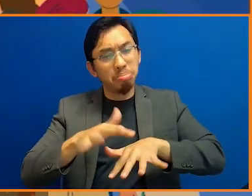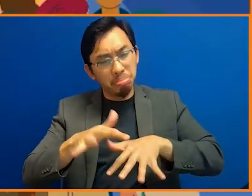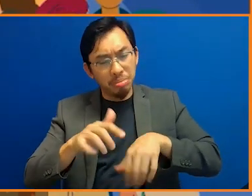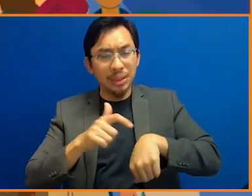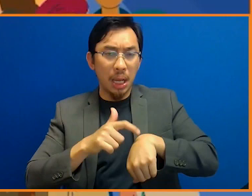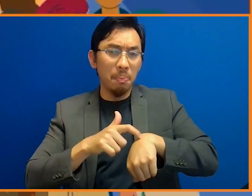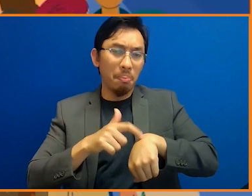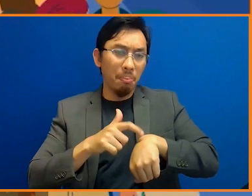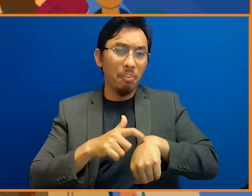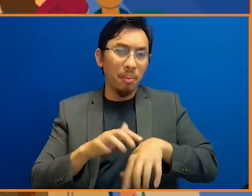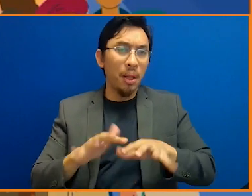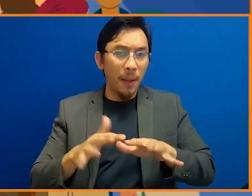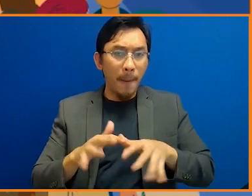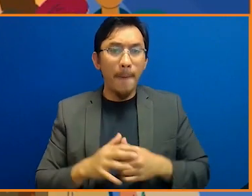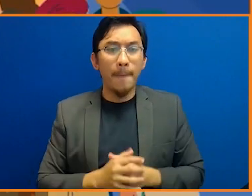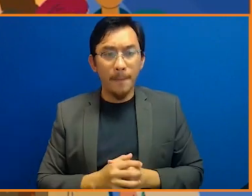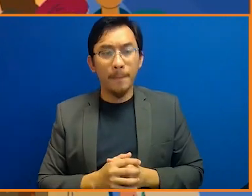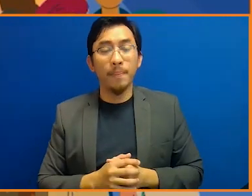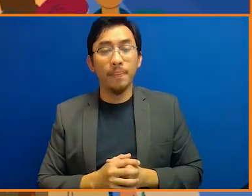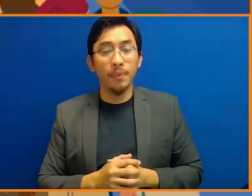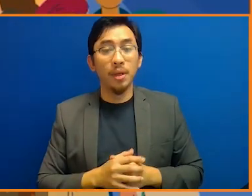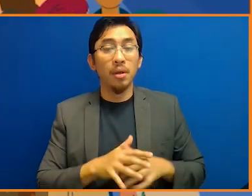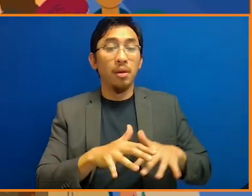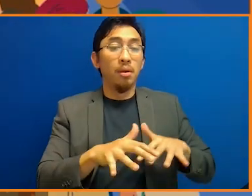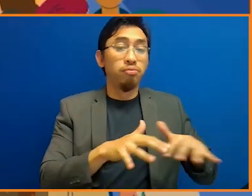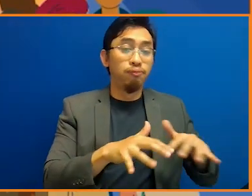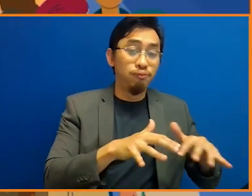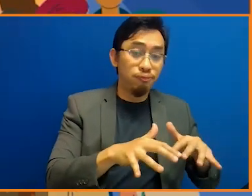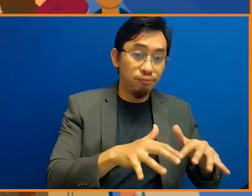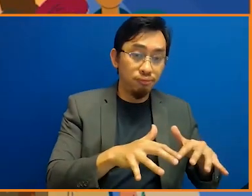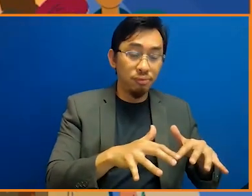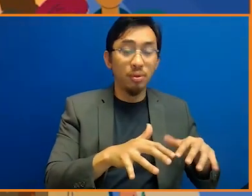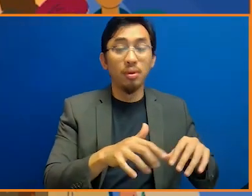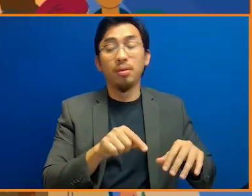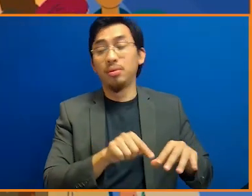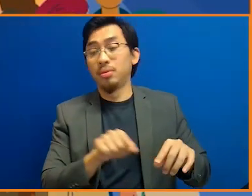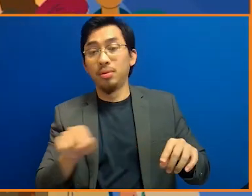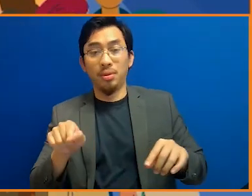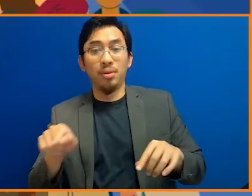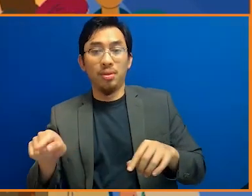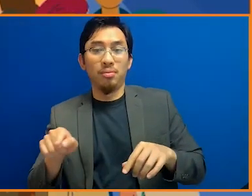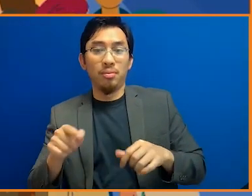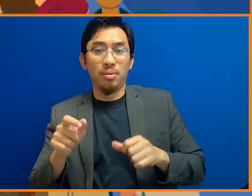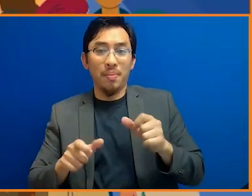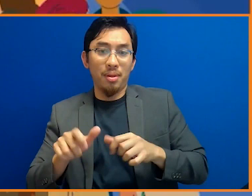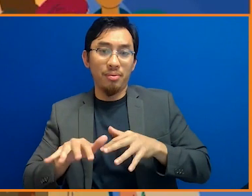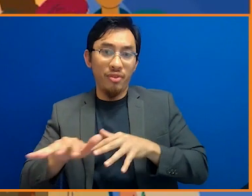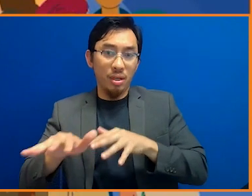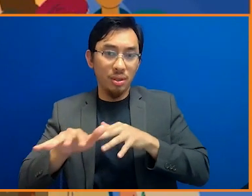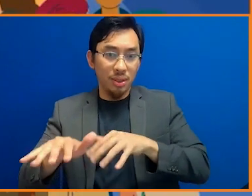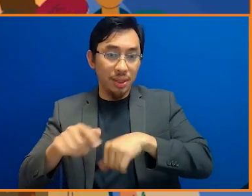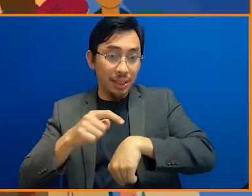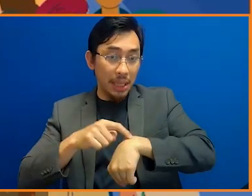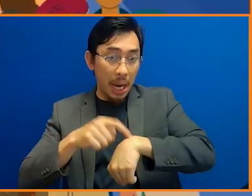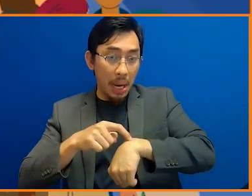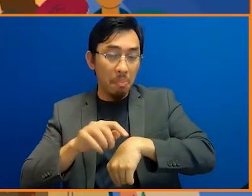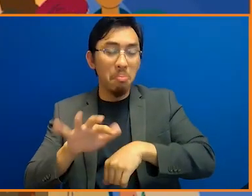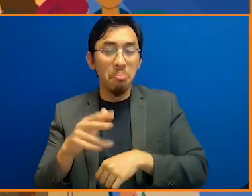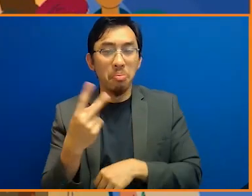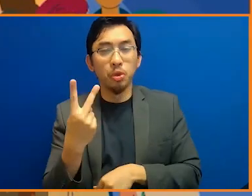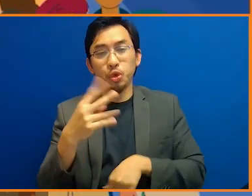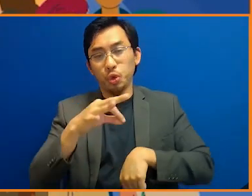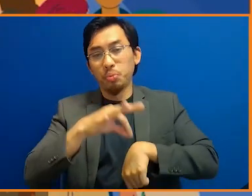minutes, in average of the time from earthquake generation to evacuation starting